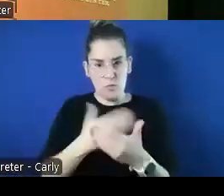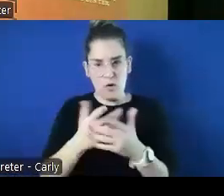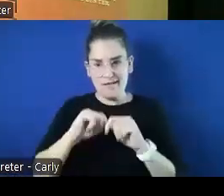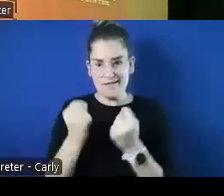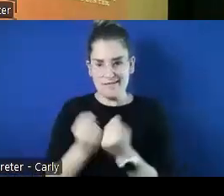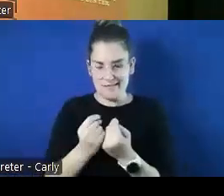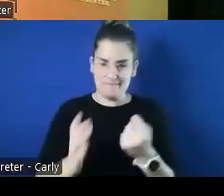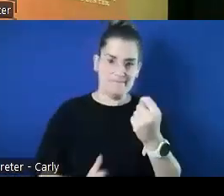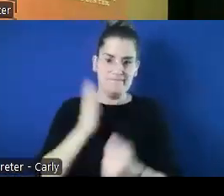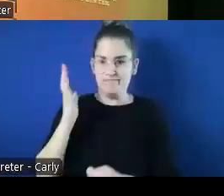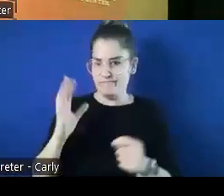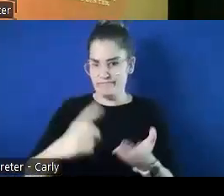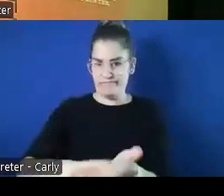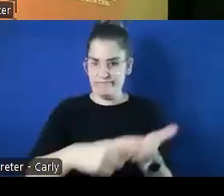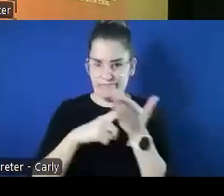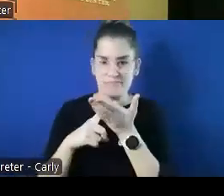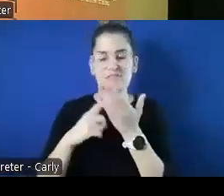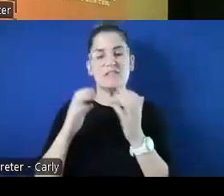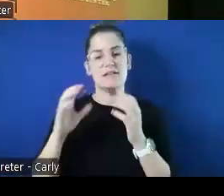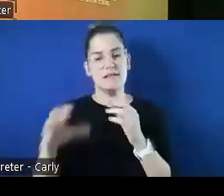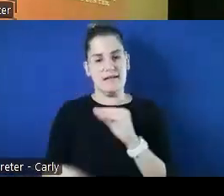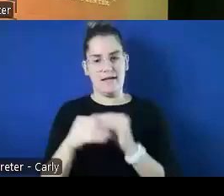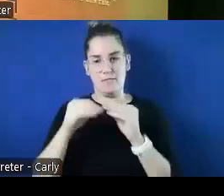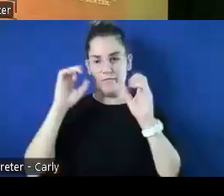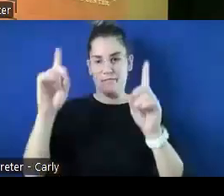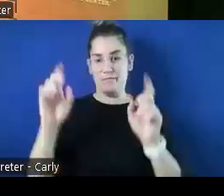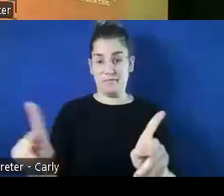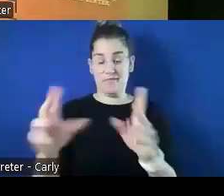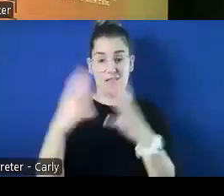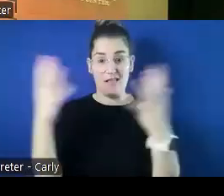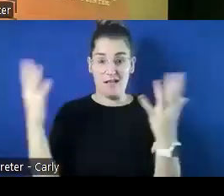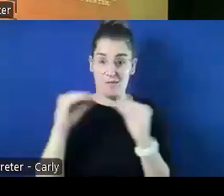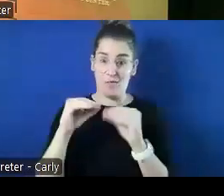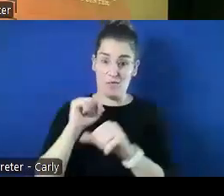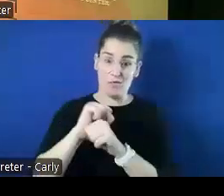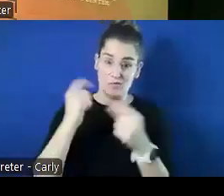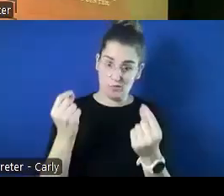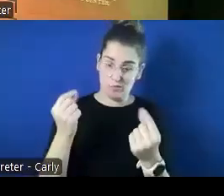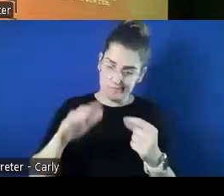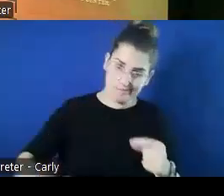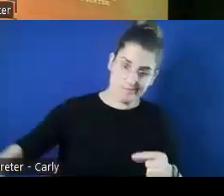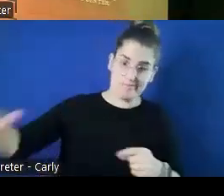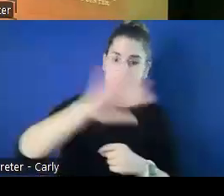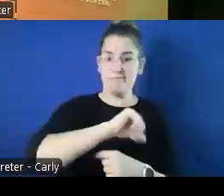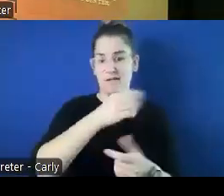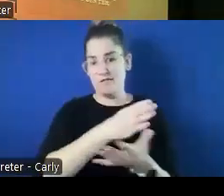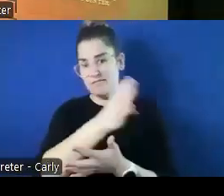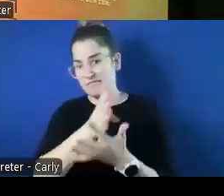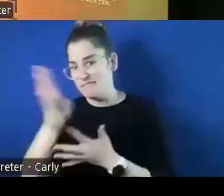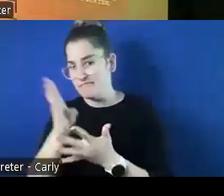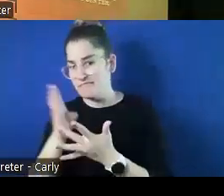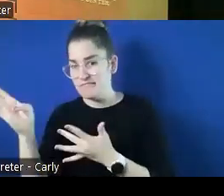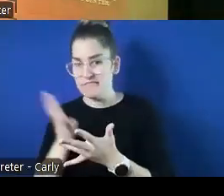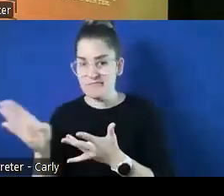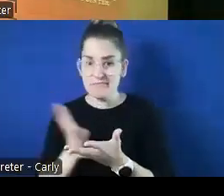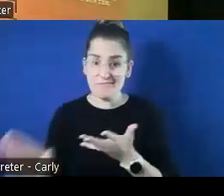and expanding their educational opportunities. There's a lot more work to be done on this topic across other areas of interpretation, across